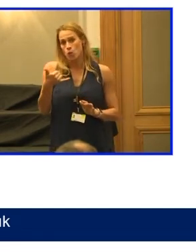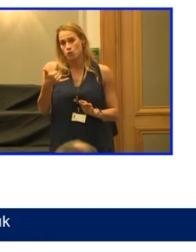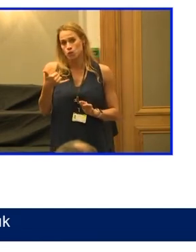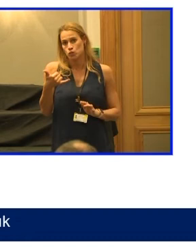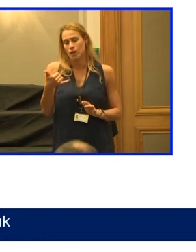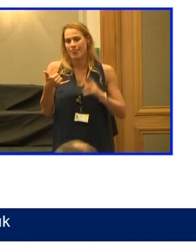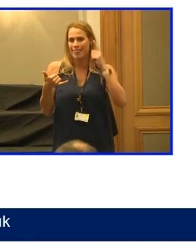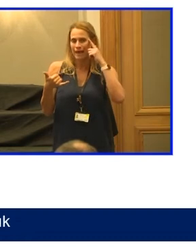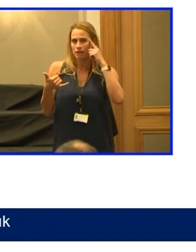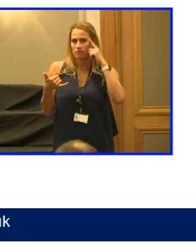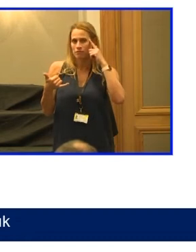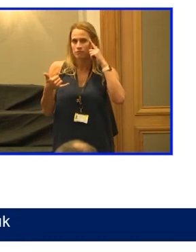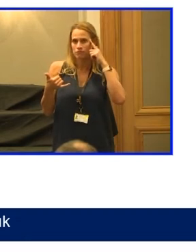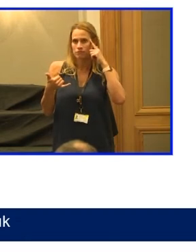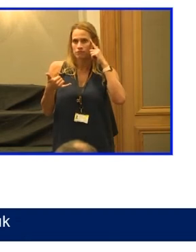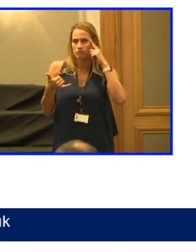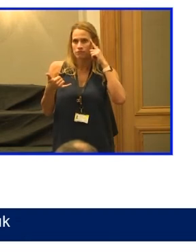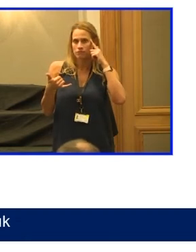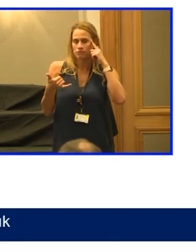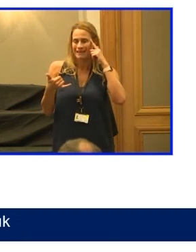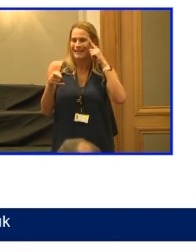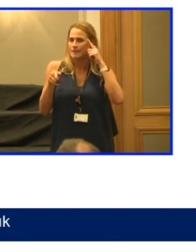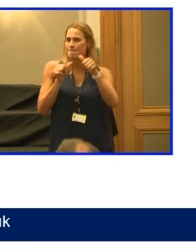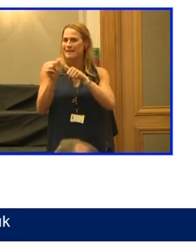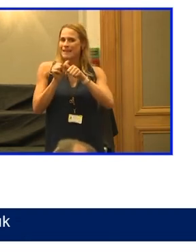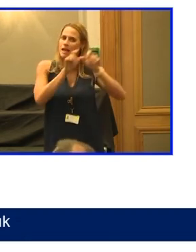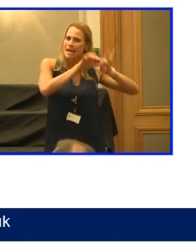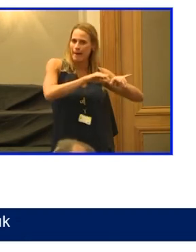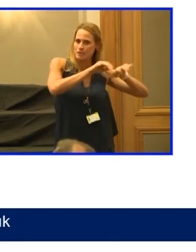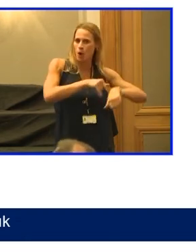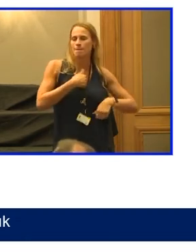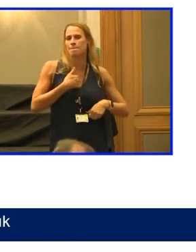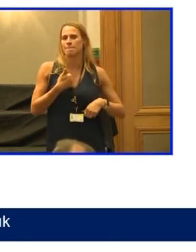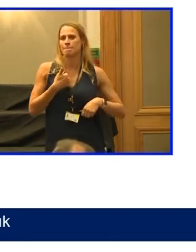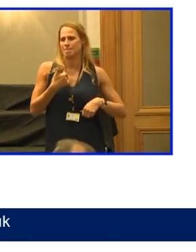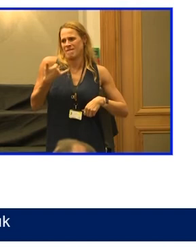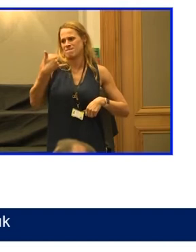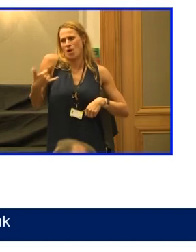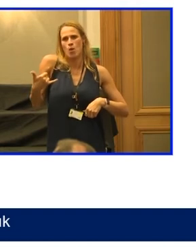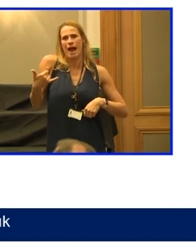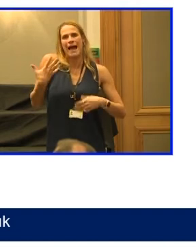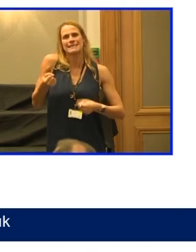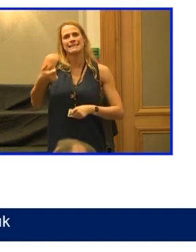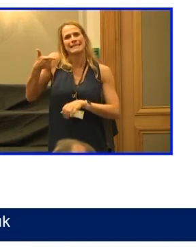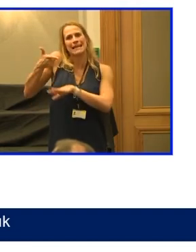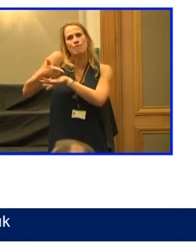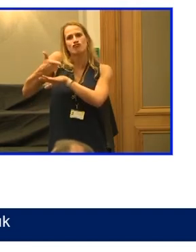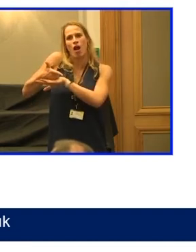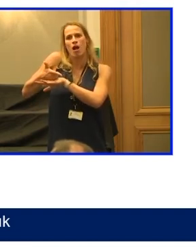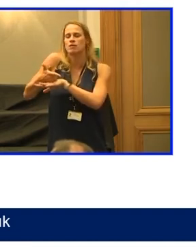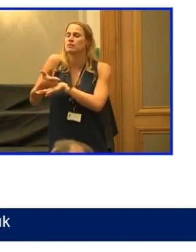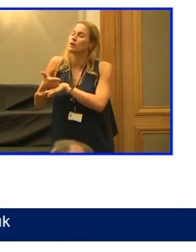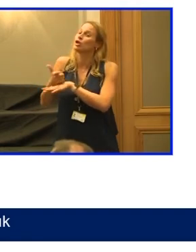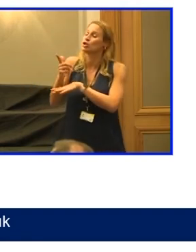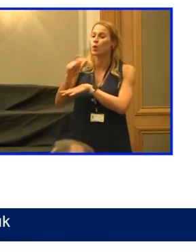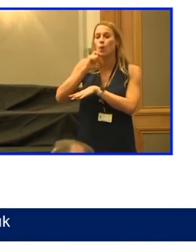it overtakes the laptop or desktop. Because again, be mindful, it's got a camera. It's with you. So I'm going to go to my accessibility folder,